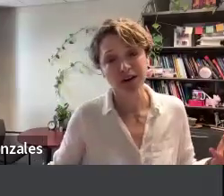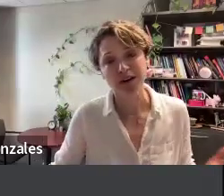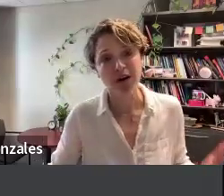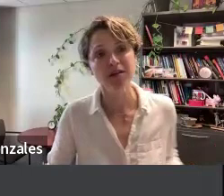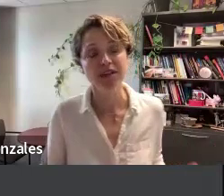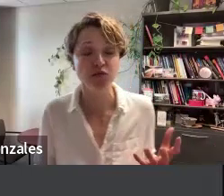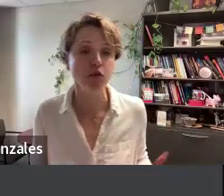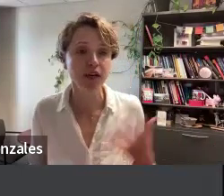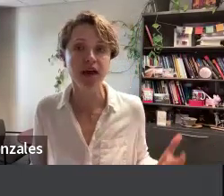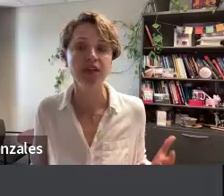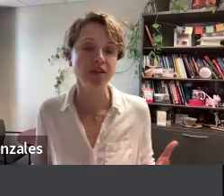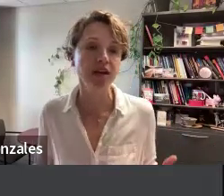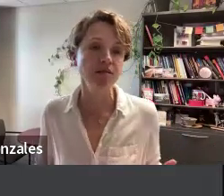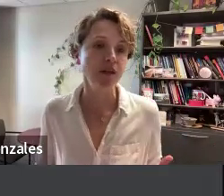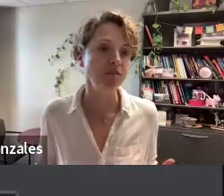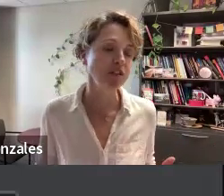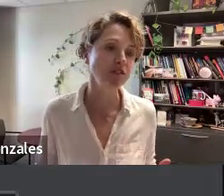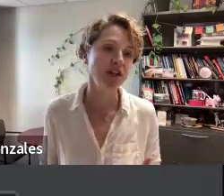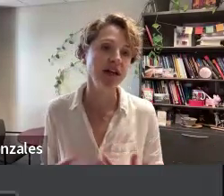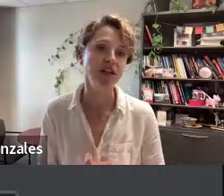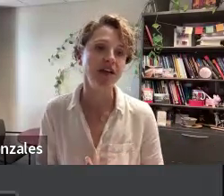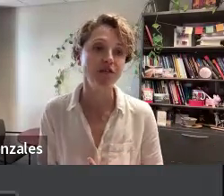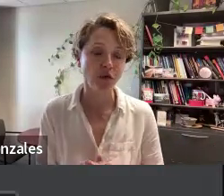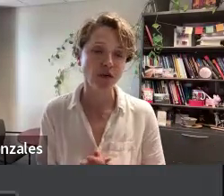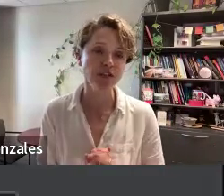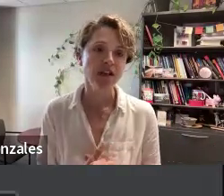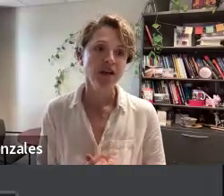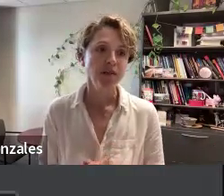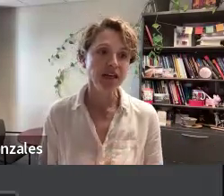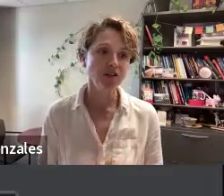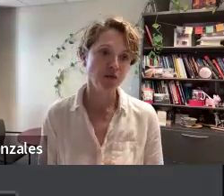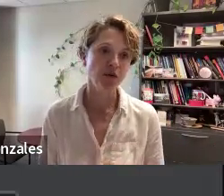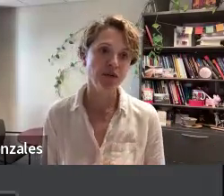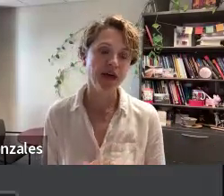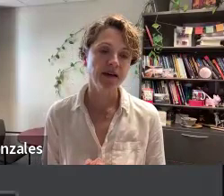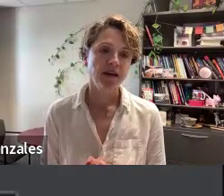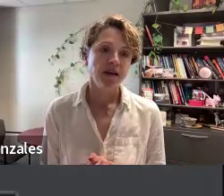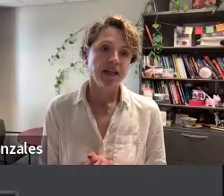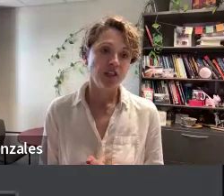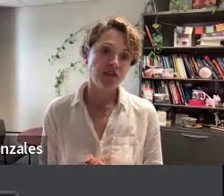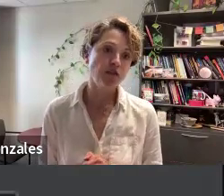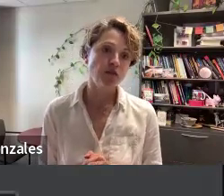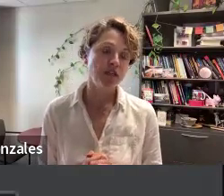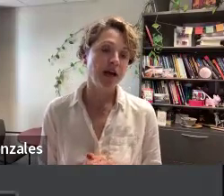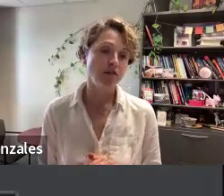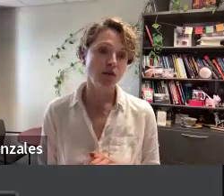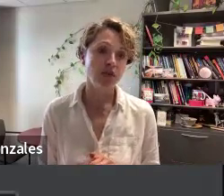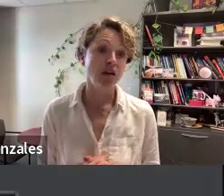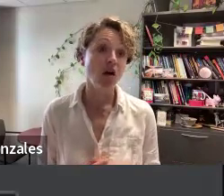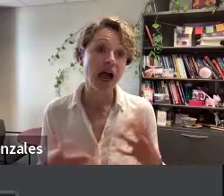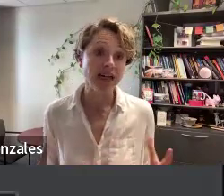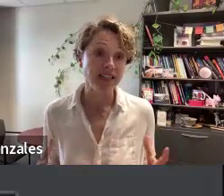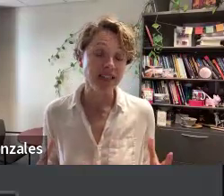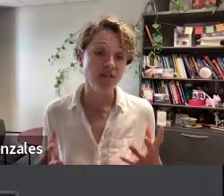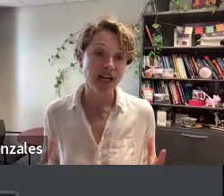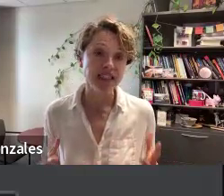then based on this work and other research that I've done. Of course, making sure that individuals in a household